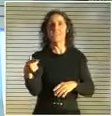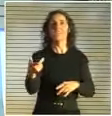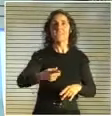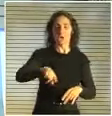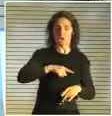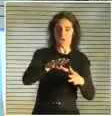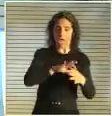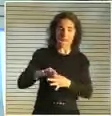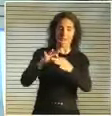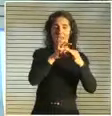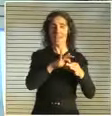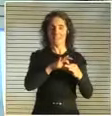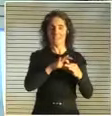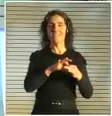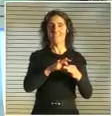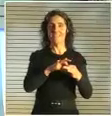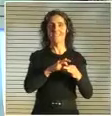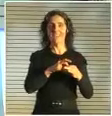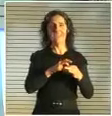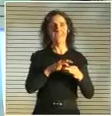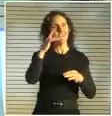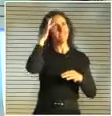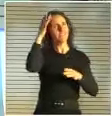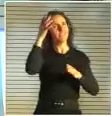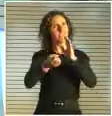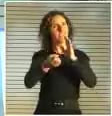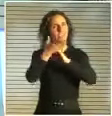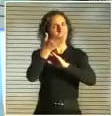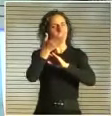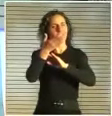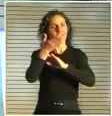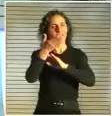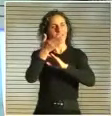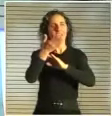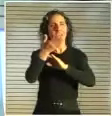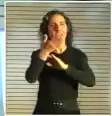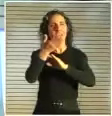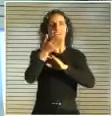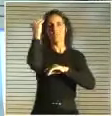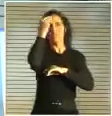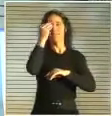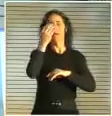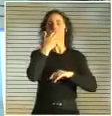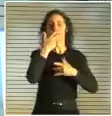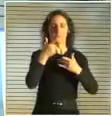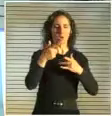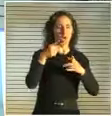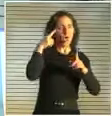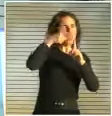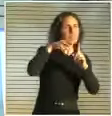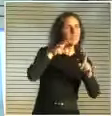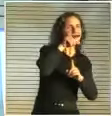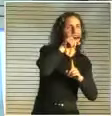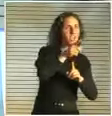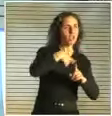giving back more to a destination than you take out. To being more contributor to the environment and to the community, to